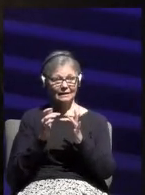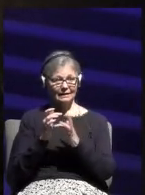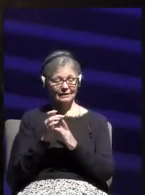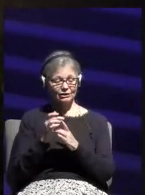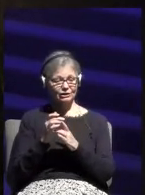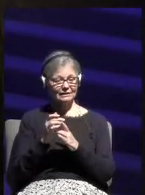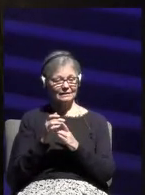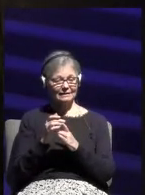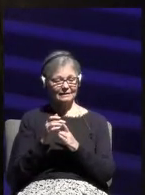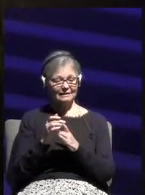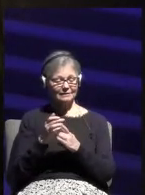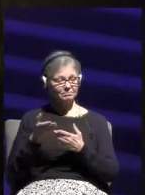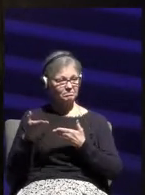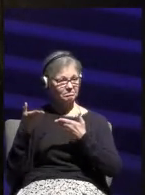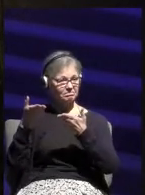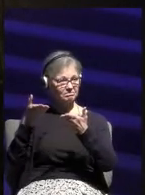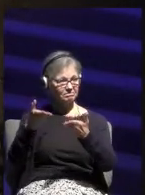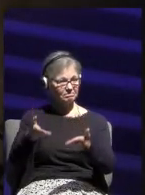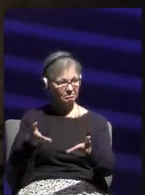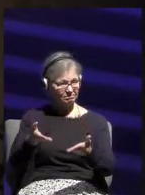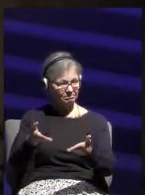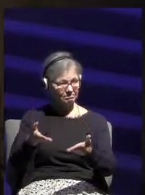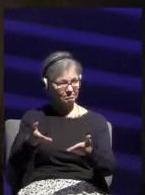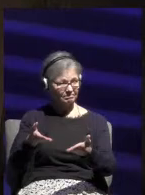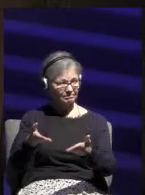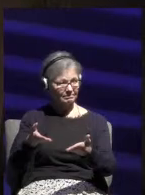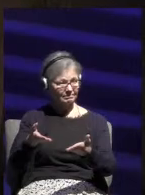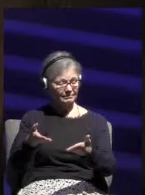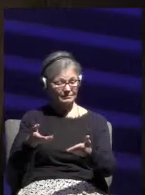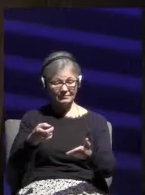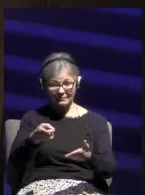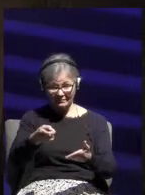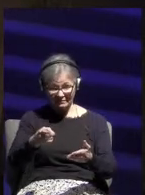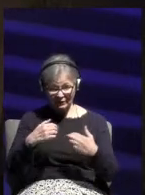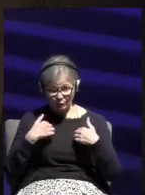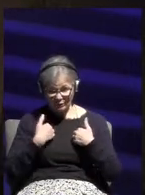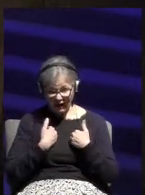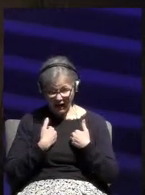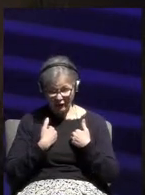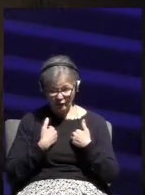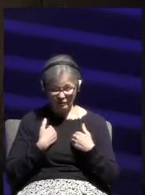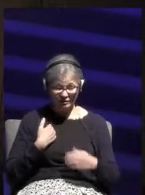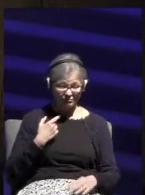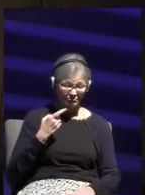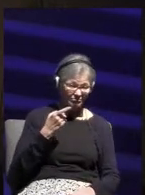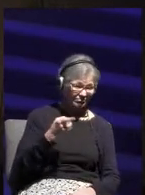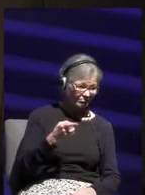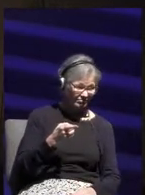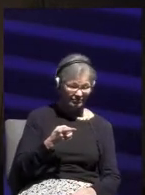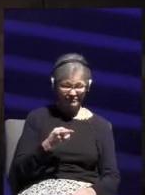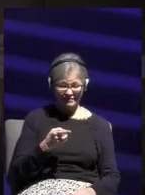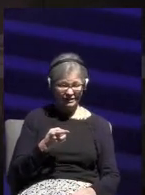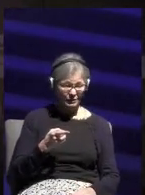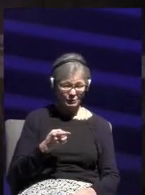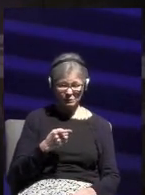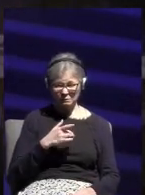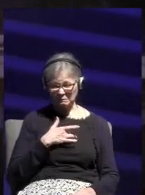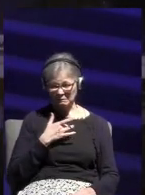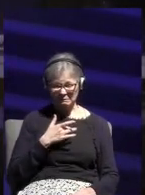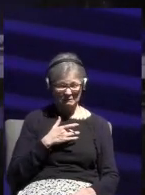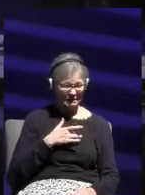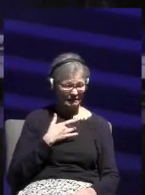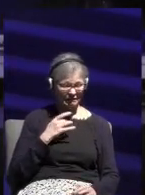the invitation to weary people, to people that are tired of running and tired of fighting,